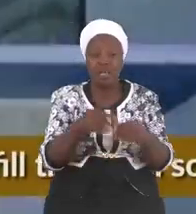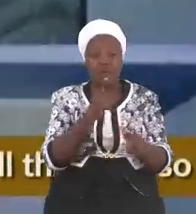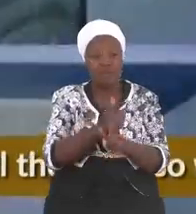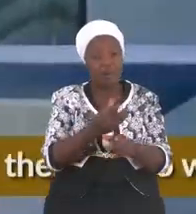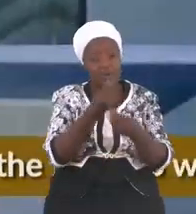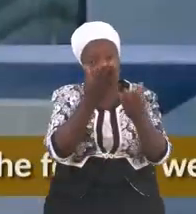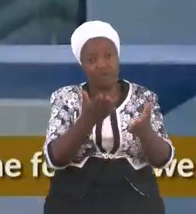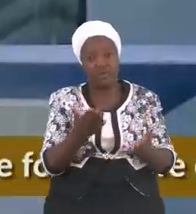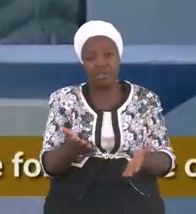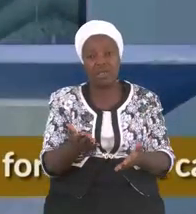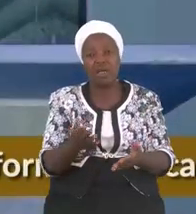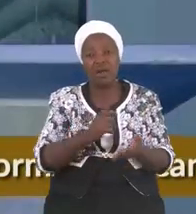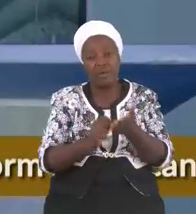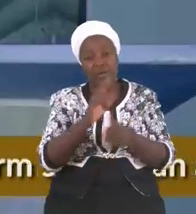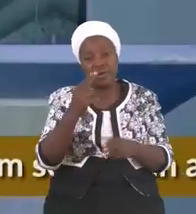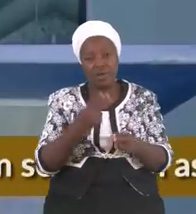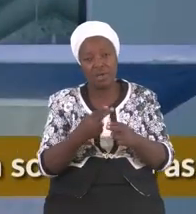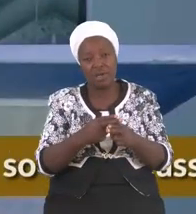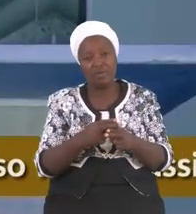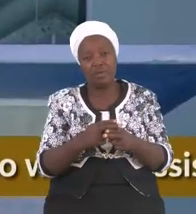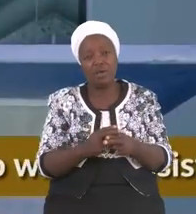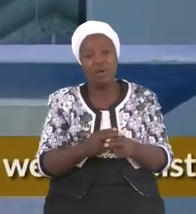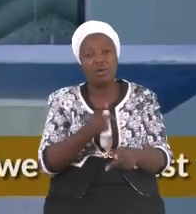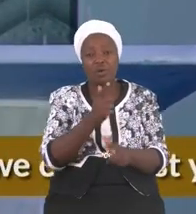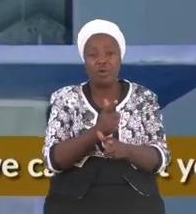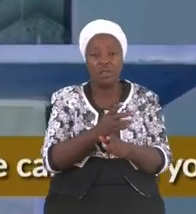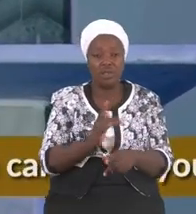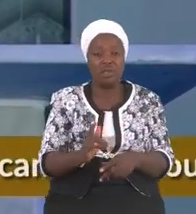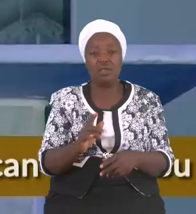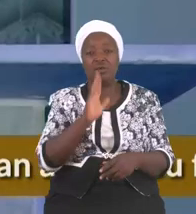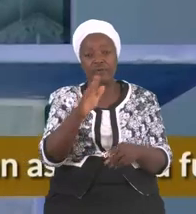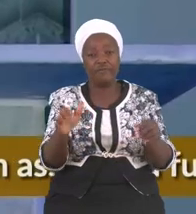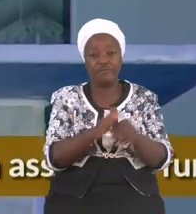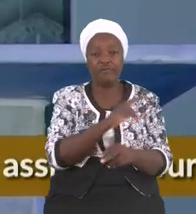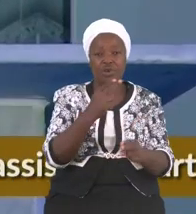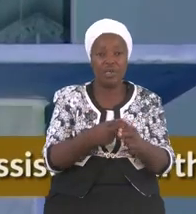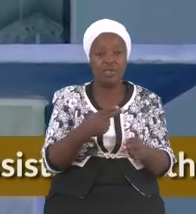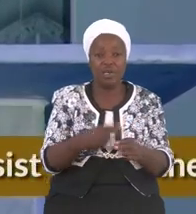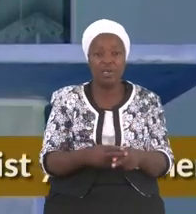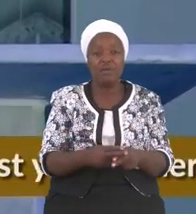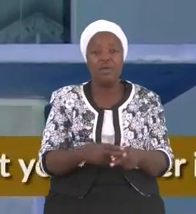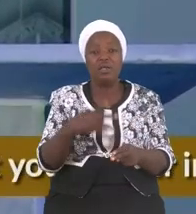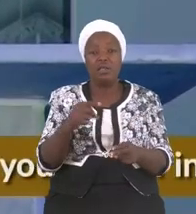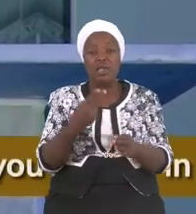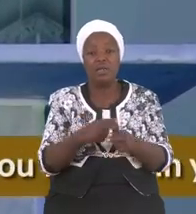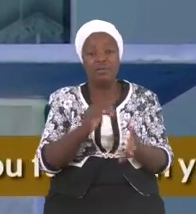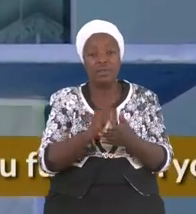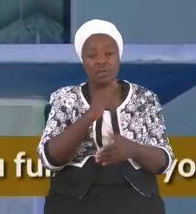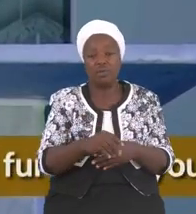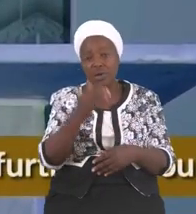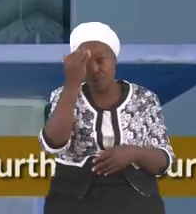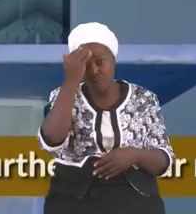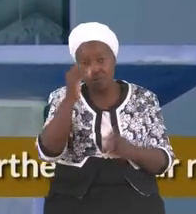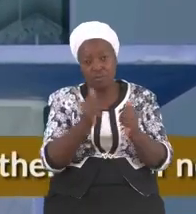name correctly, your full name, the name you are popularly known with. Write